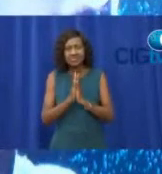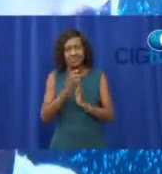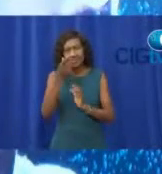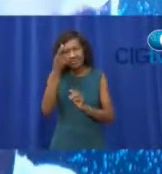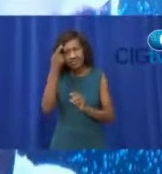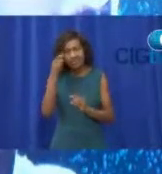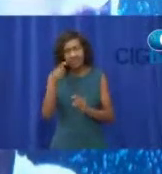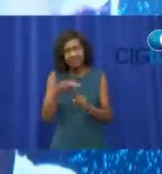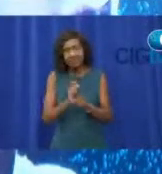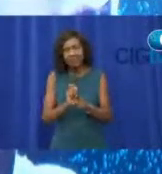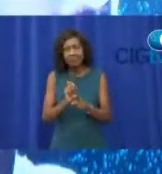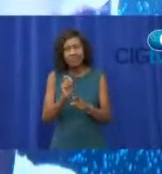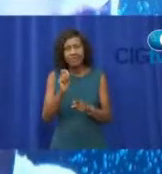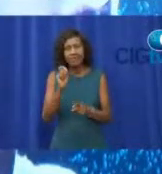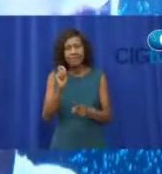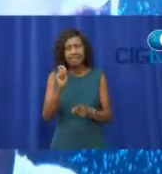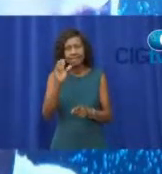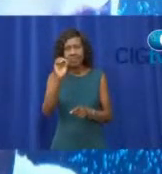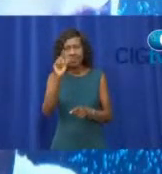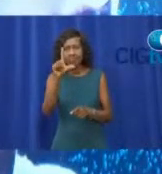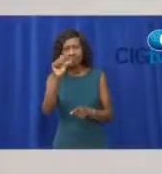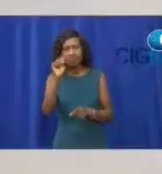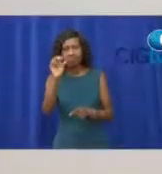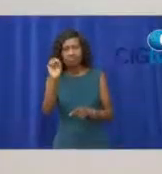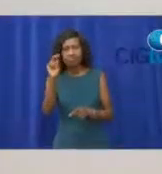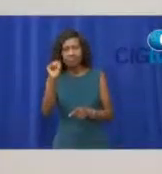Pastor Olson Ebanks.